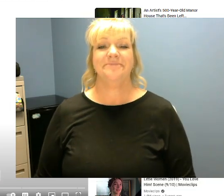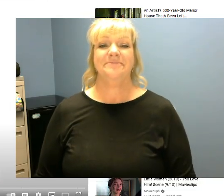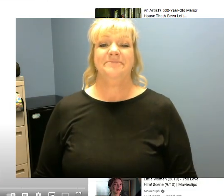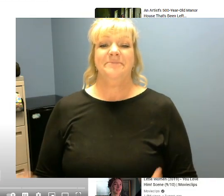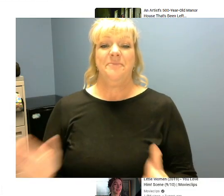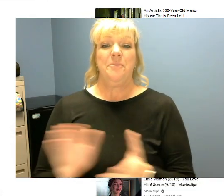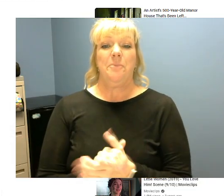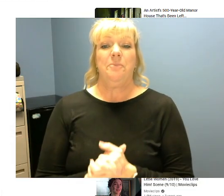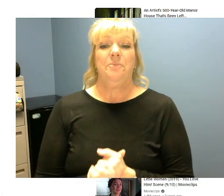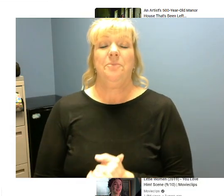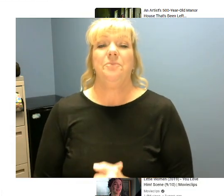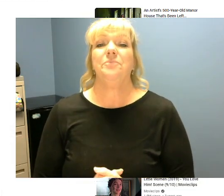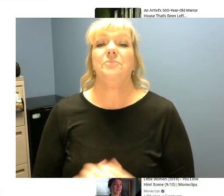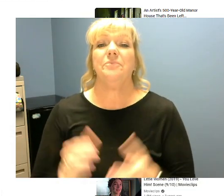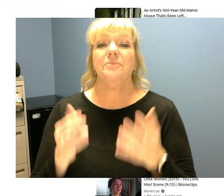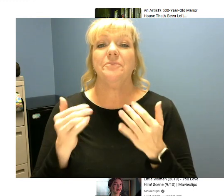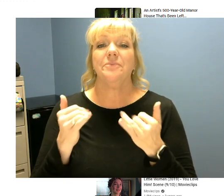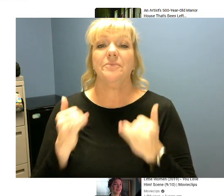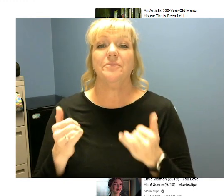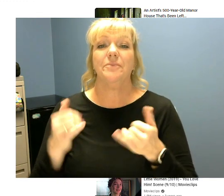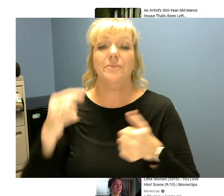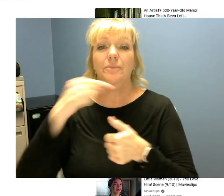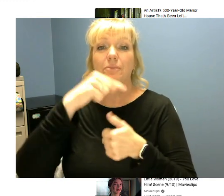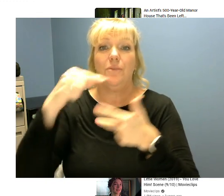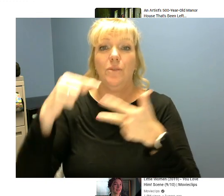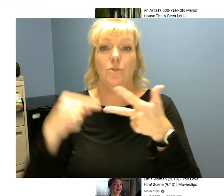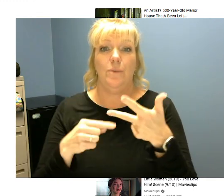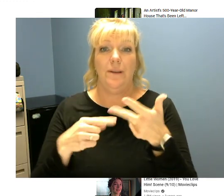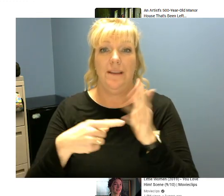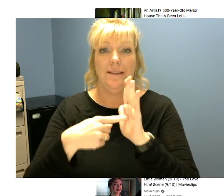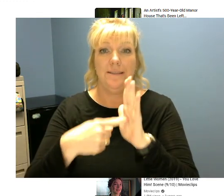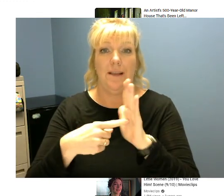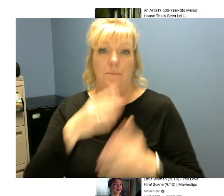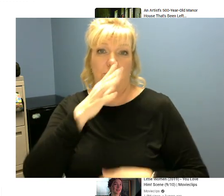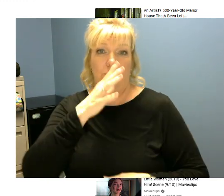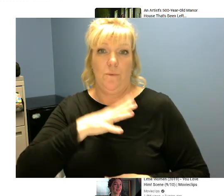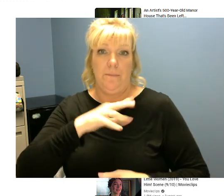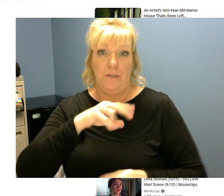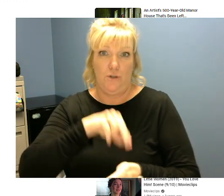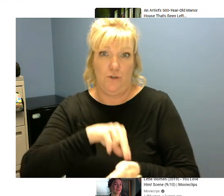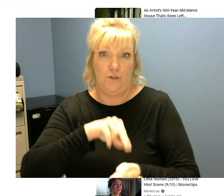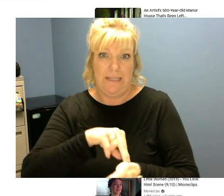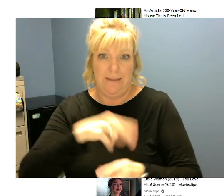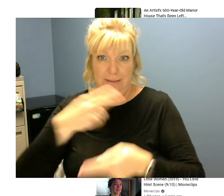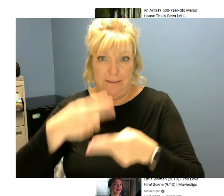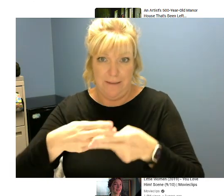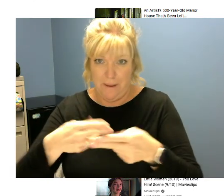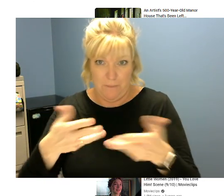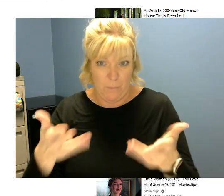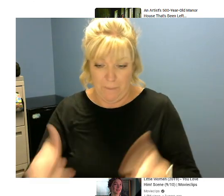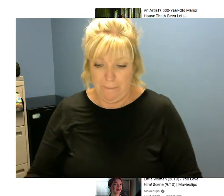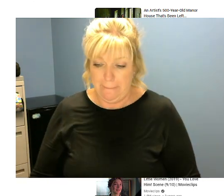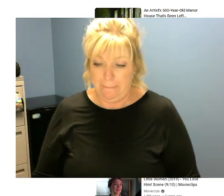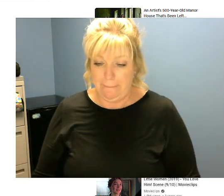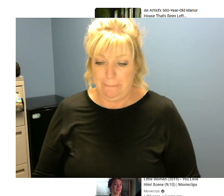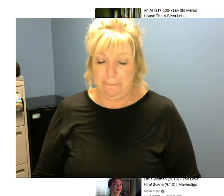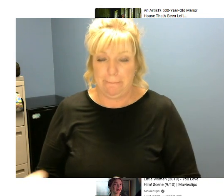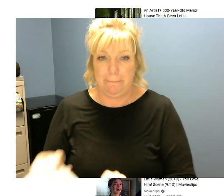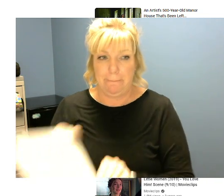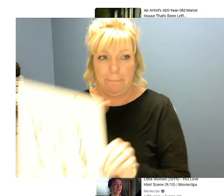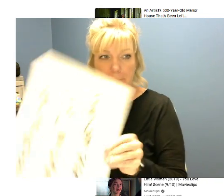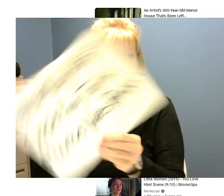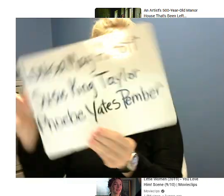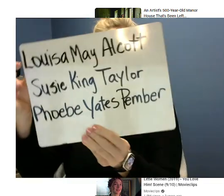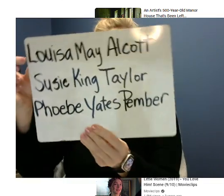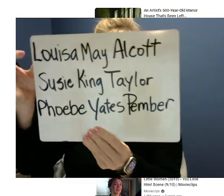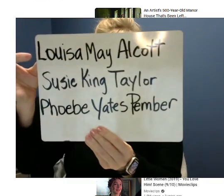Alrighty, you've got three examples of women as nurses on your outline. You have, looking at this here, you got Louise May